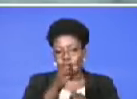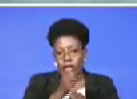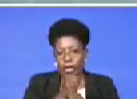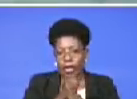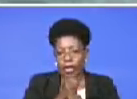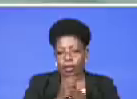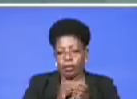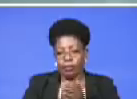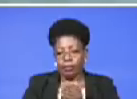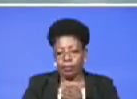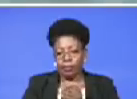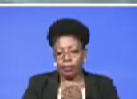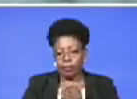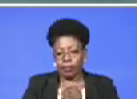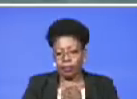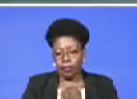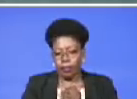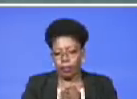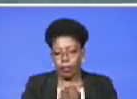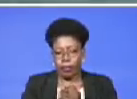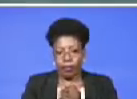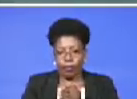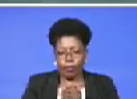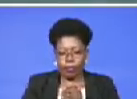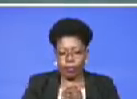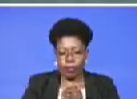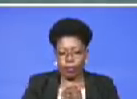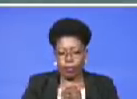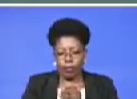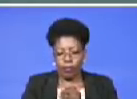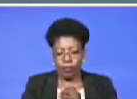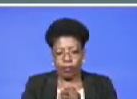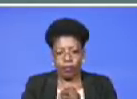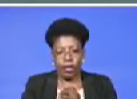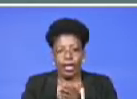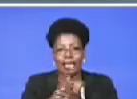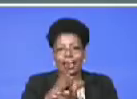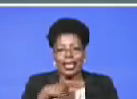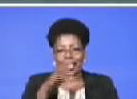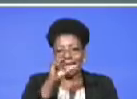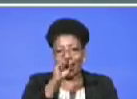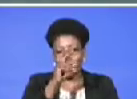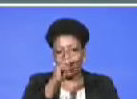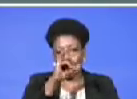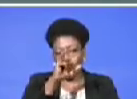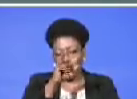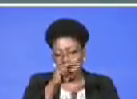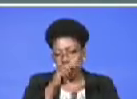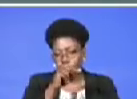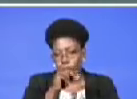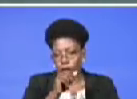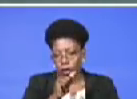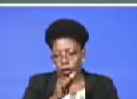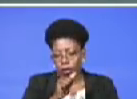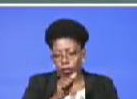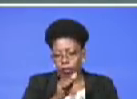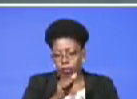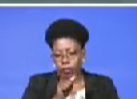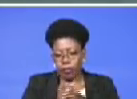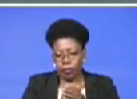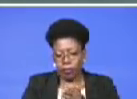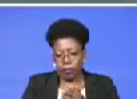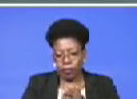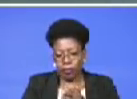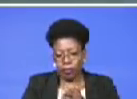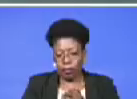You Susan Chase, skipped by Stephen Knowles for the second. Lady Sonia, that was led by Buzzy Rowe, was third. Old Boy was fourth,